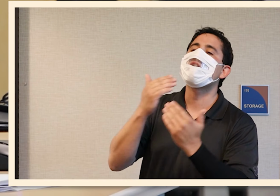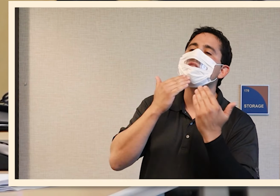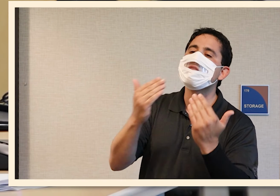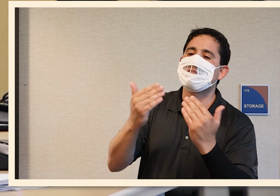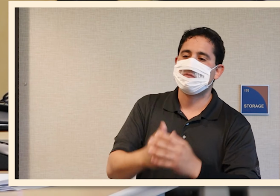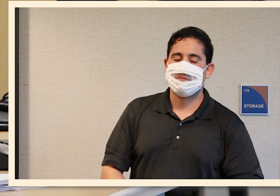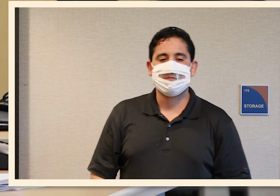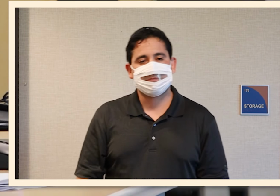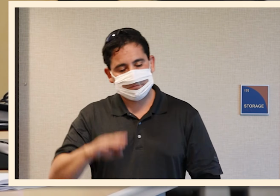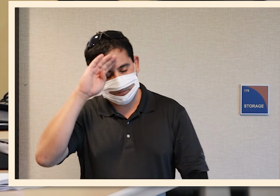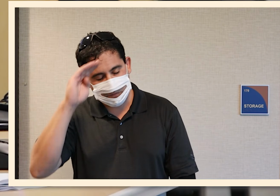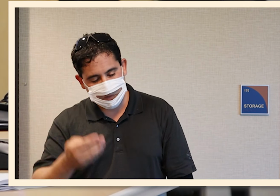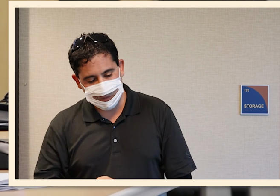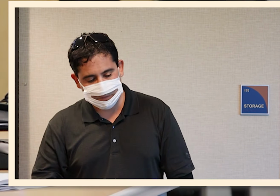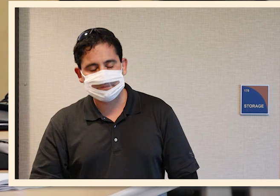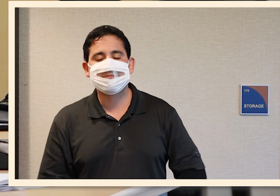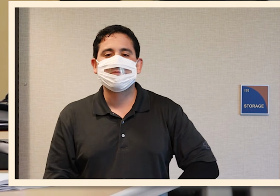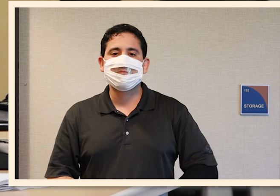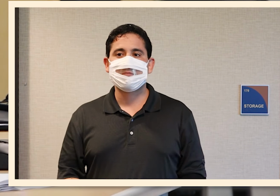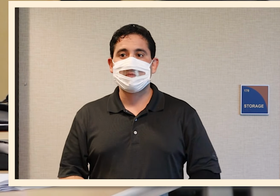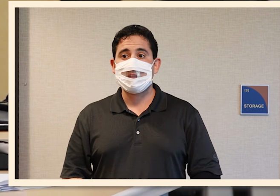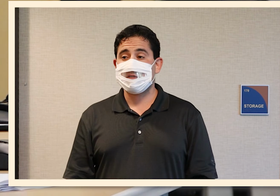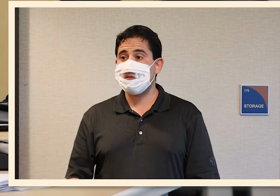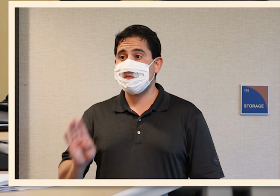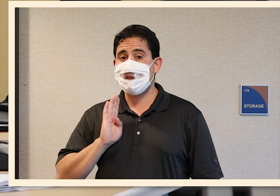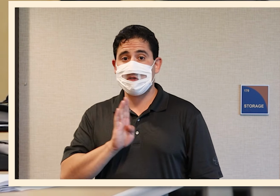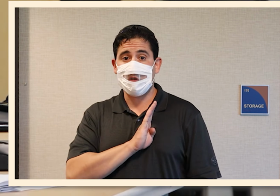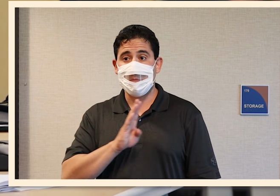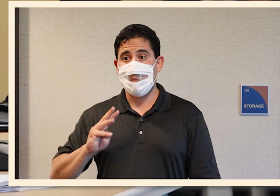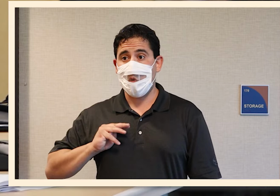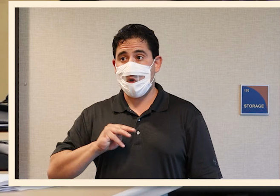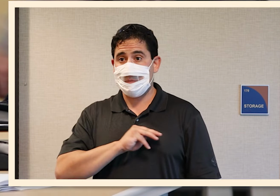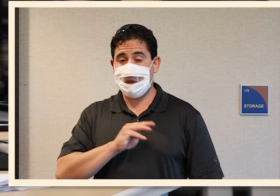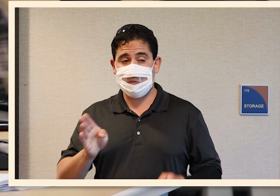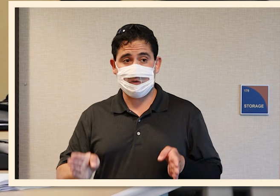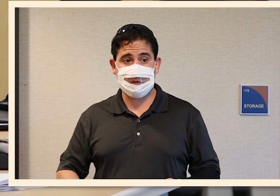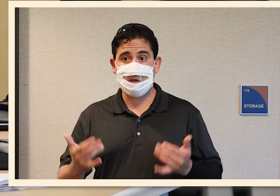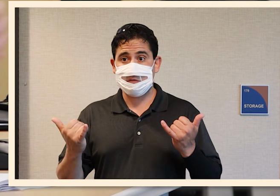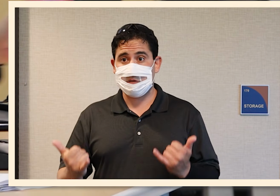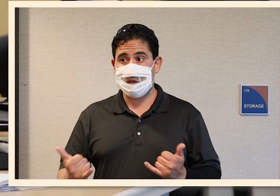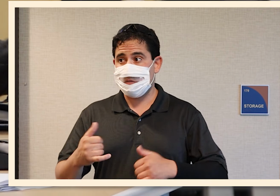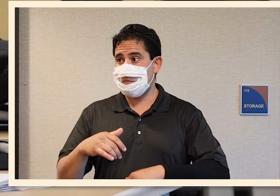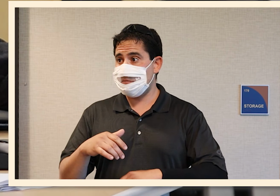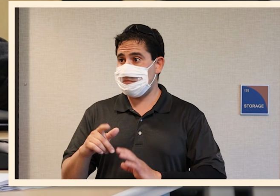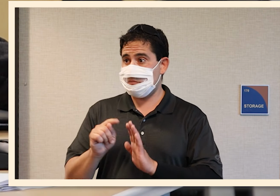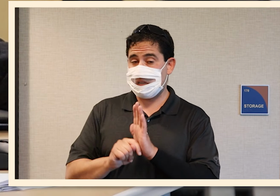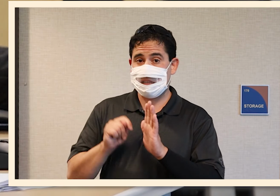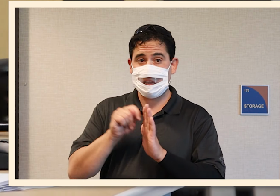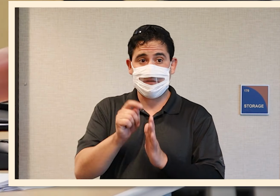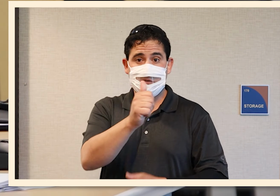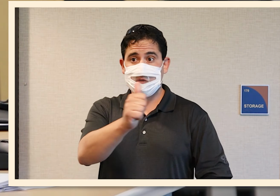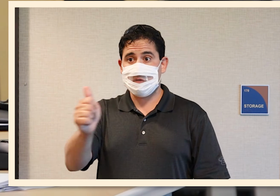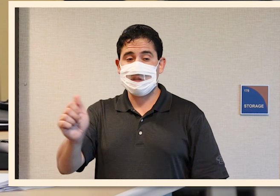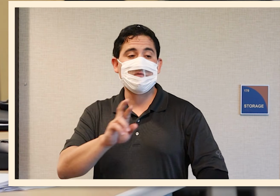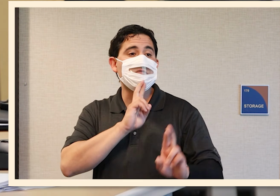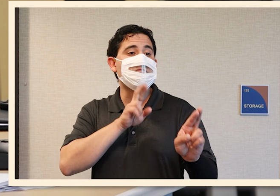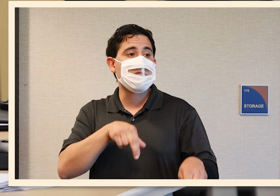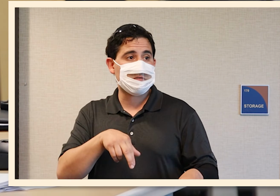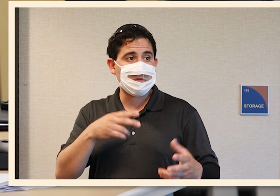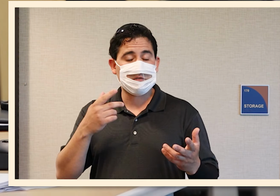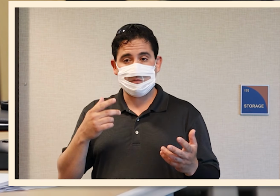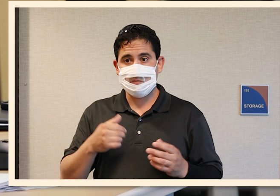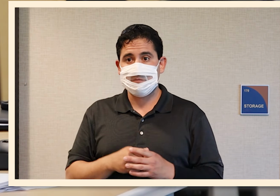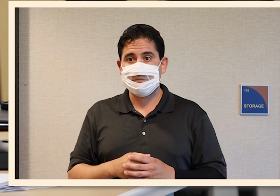All right, then board members, it's time for you to respond and make comments.